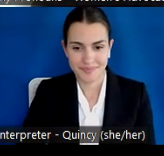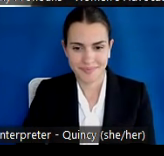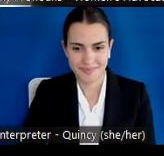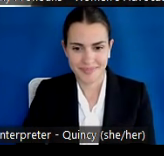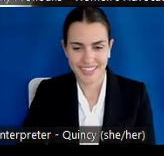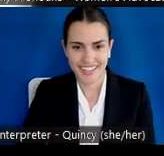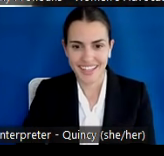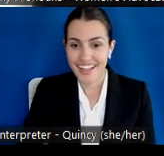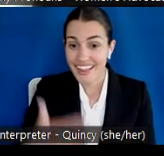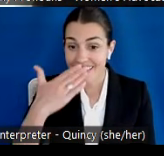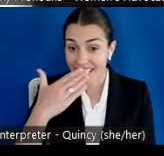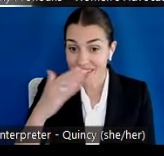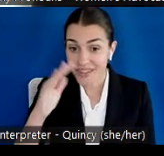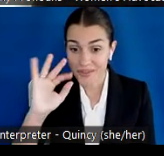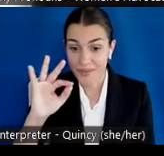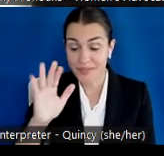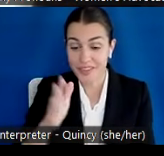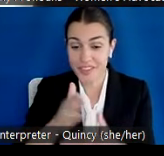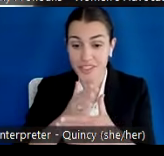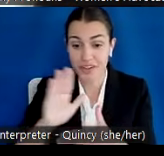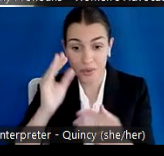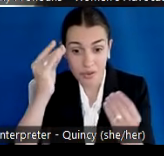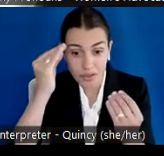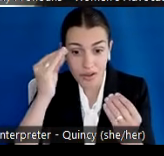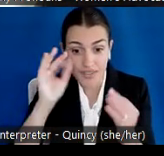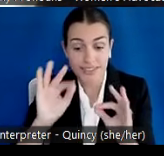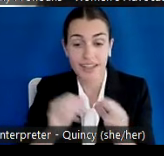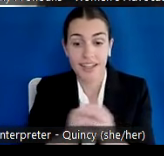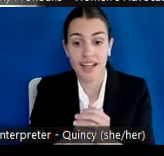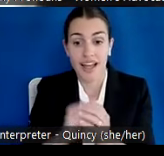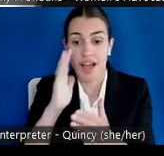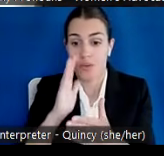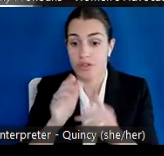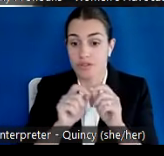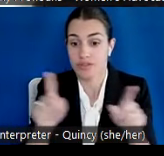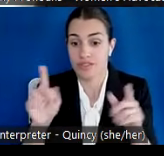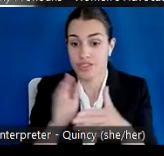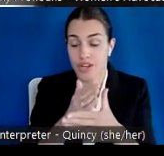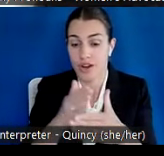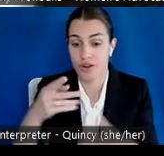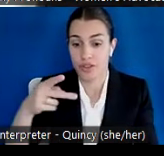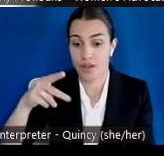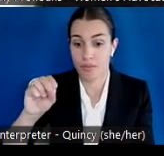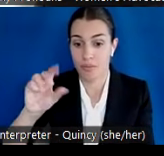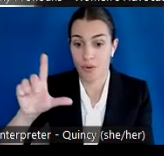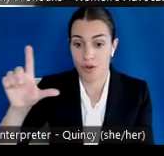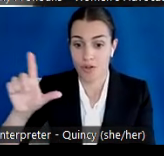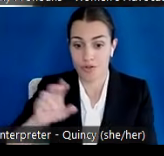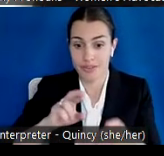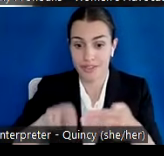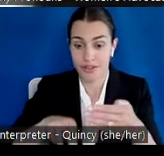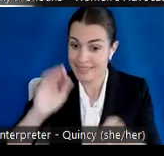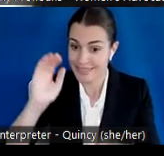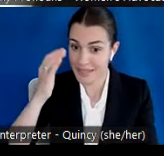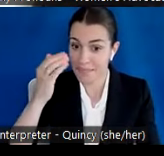Thank you everyone for sharing your thoughts. I'm going to share the poll results with everyone now. And it looks like all of us are very interested in